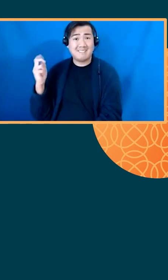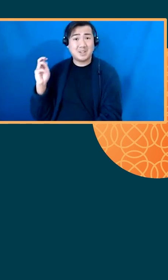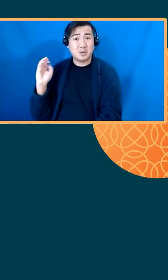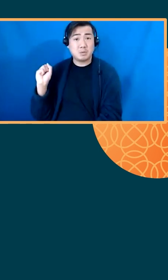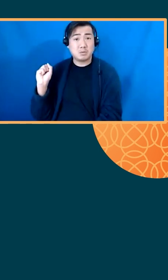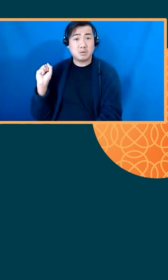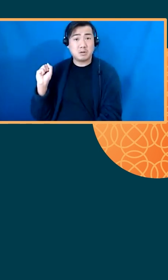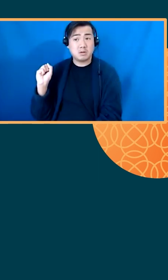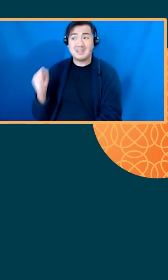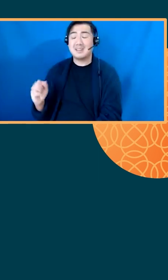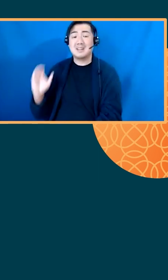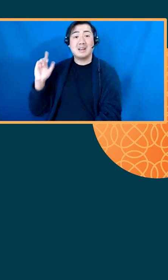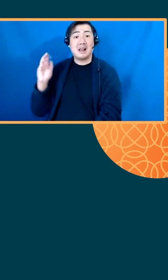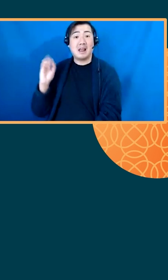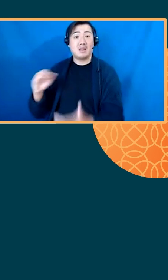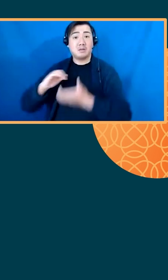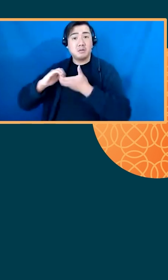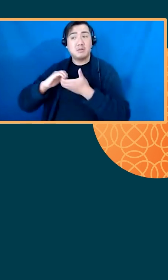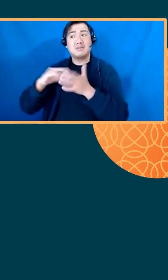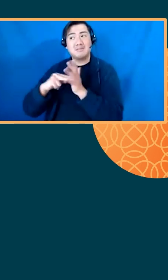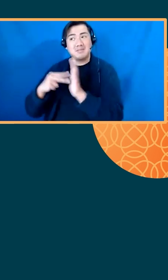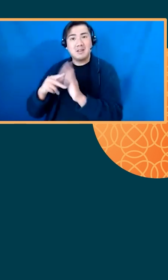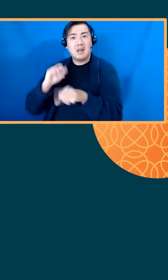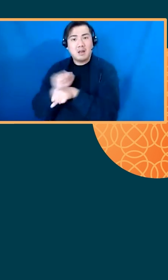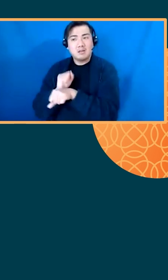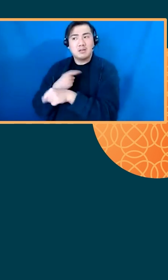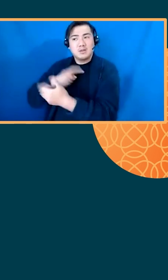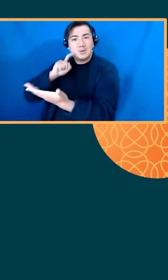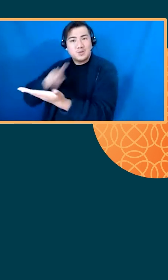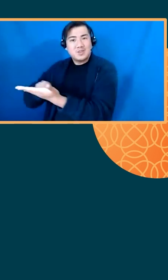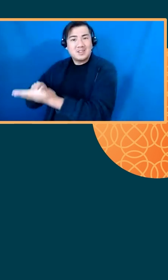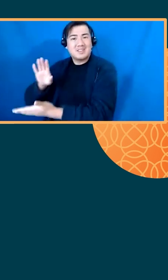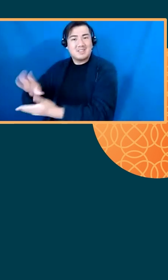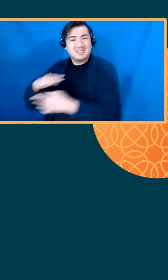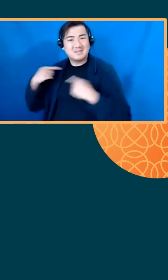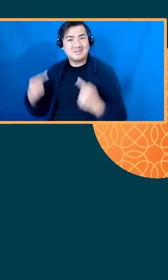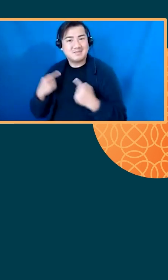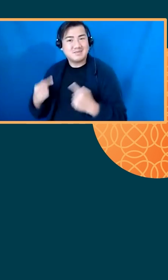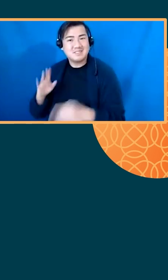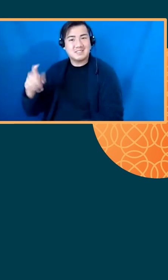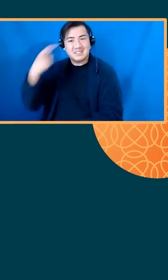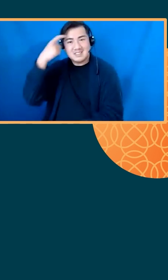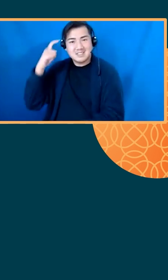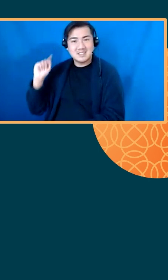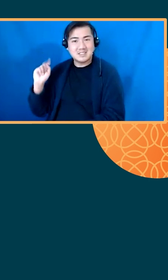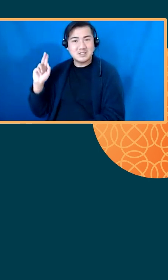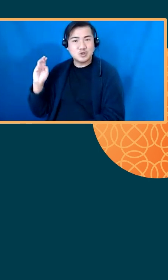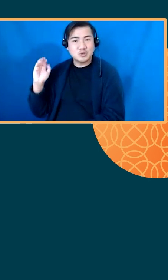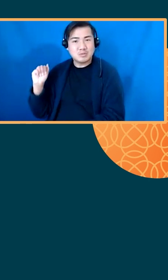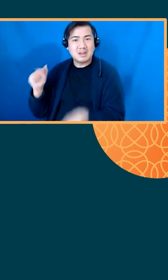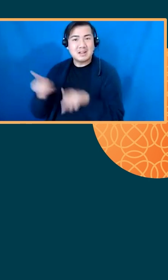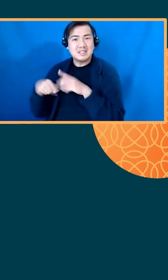is also recognizing like the real pain and trauma and like generational loss